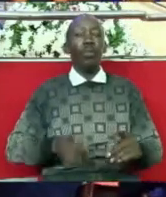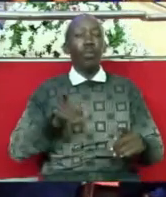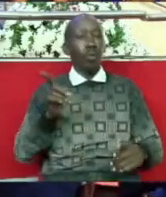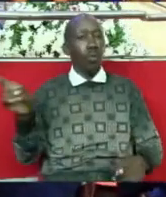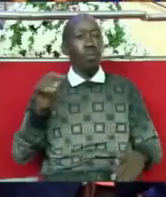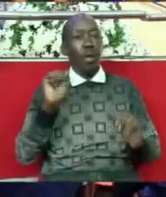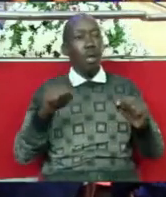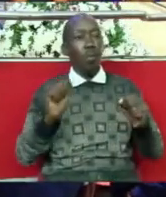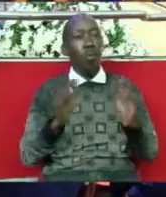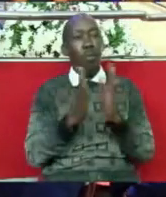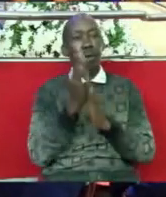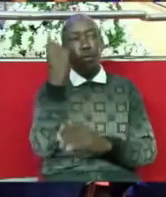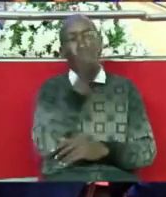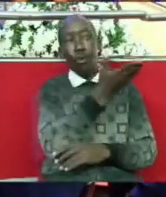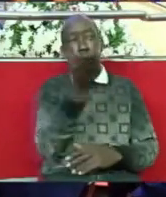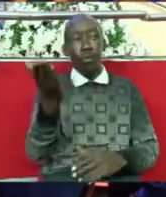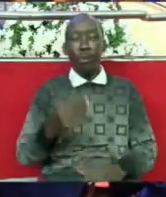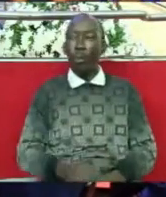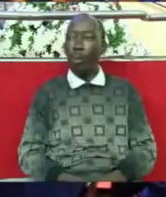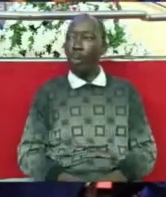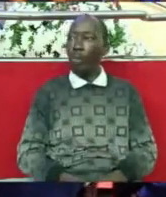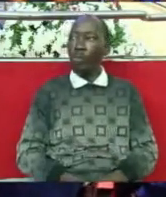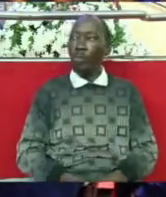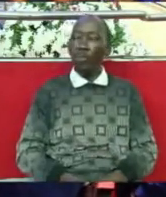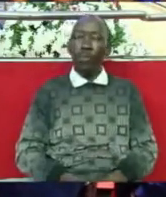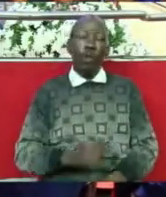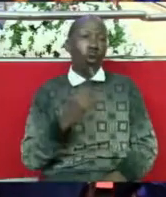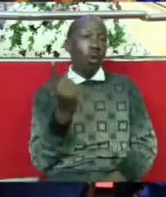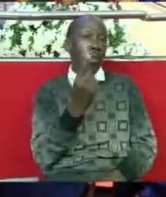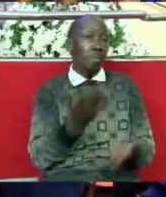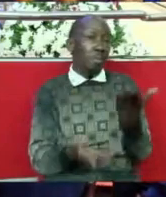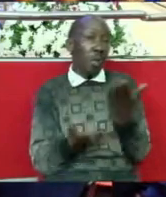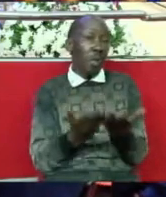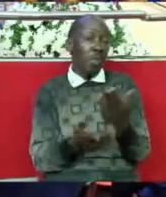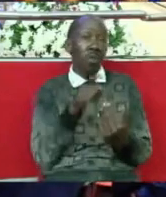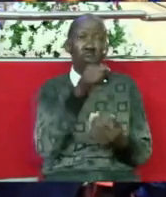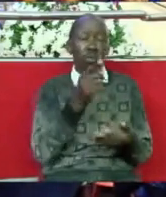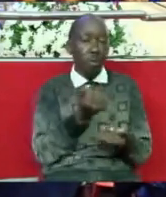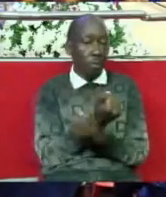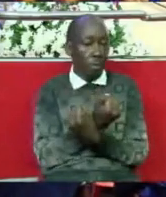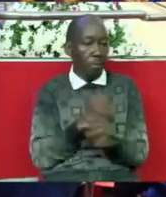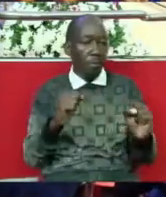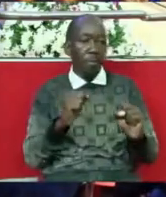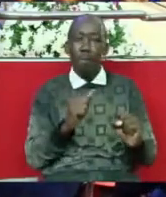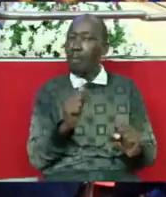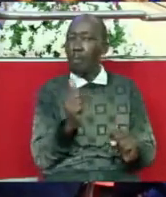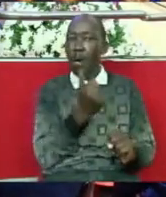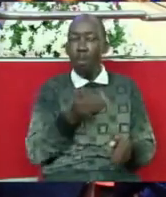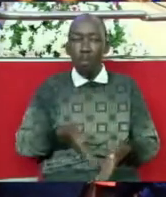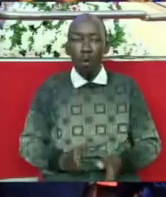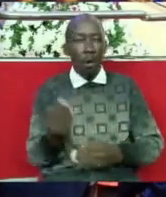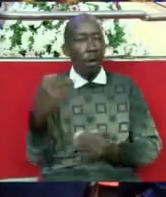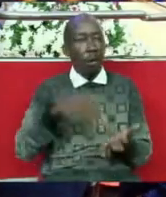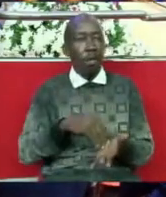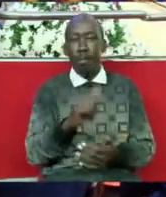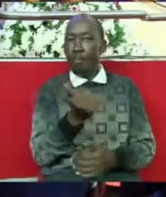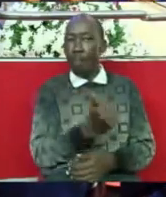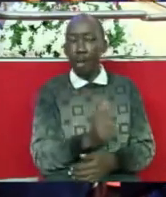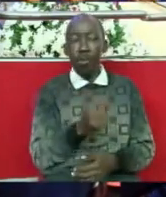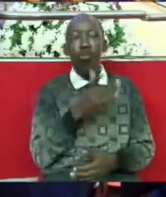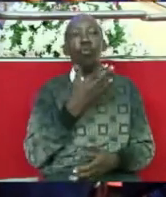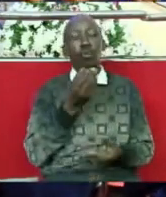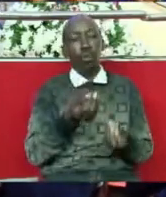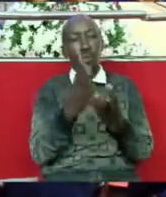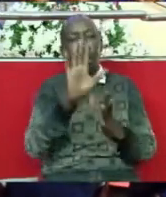able to pray for you. Or maybe you are not even born again and you want to give your life